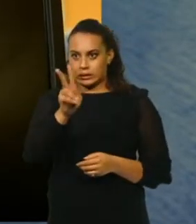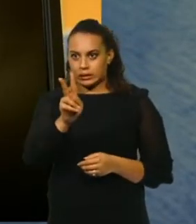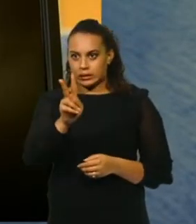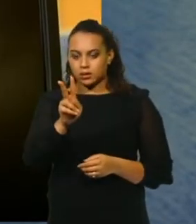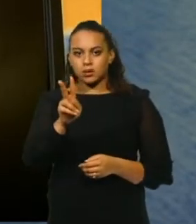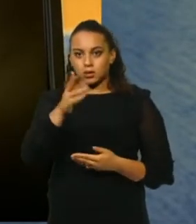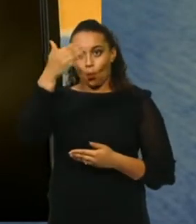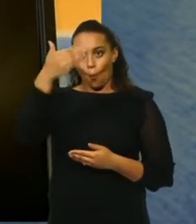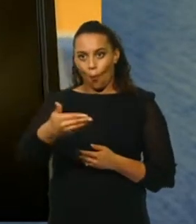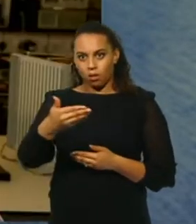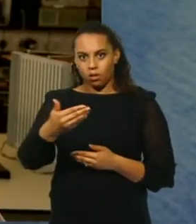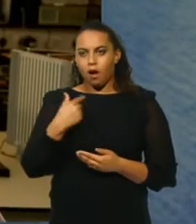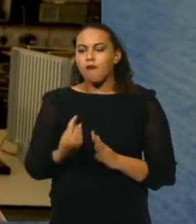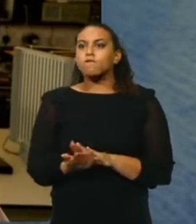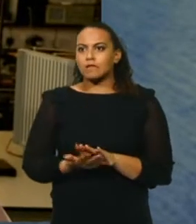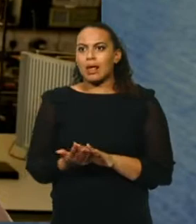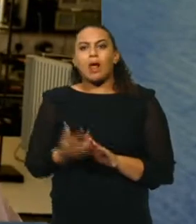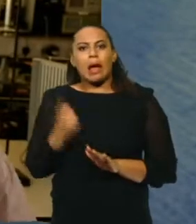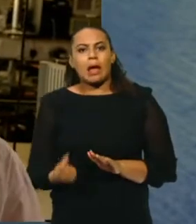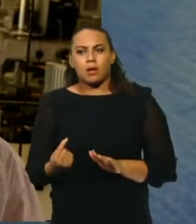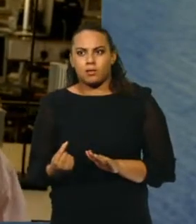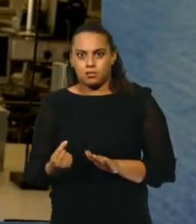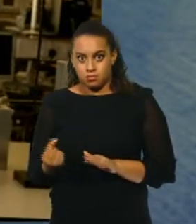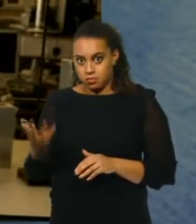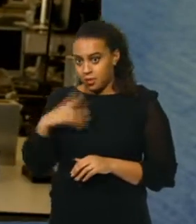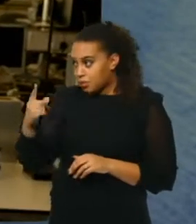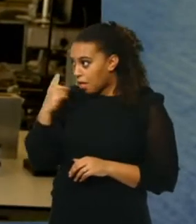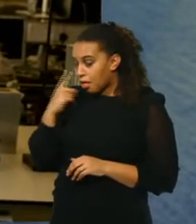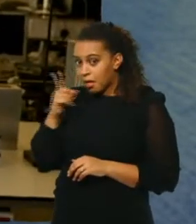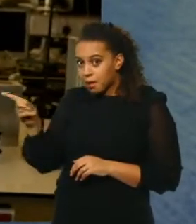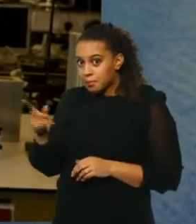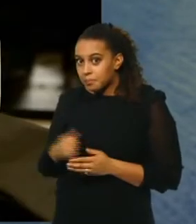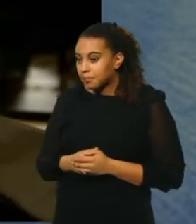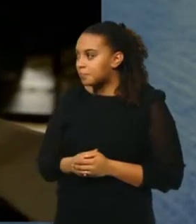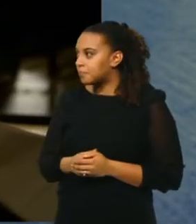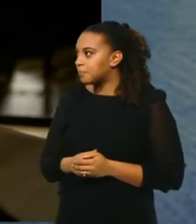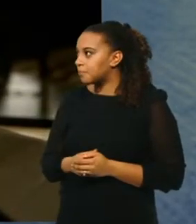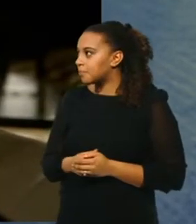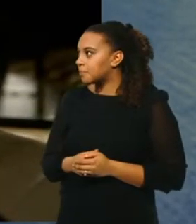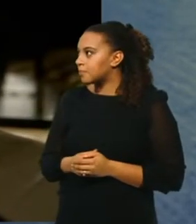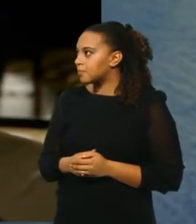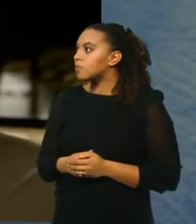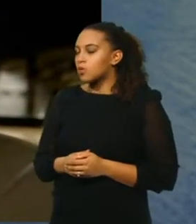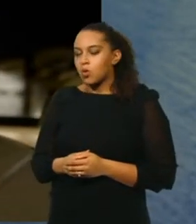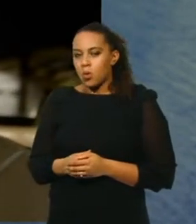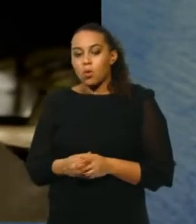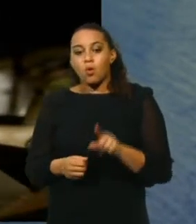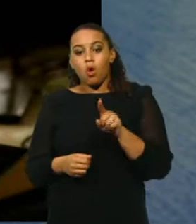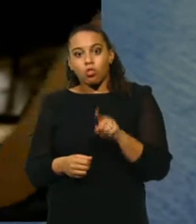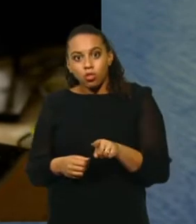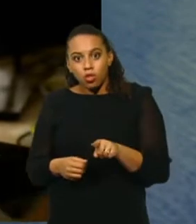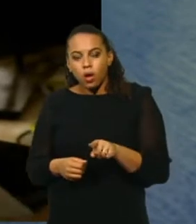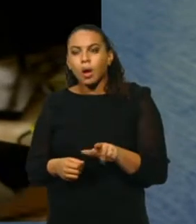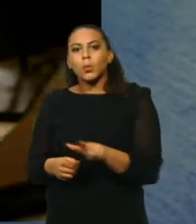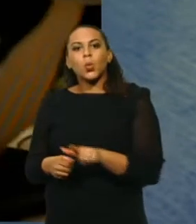on a computer screen. So would you like to have a go? Yes, please. So let's put my finger on here. That's right. You rest your finger on it and you